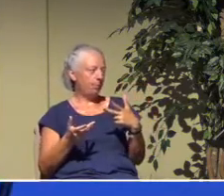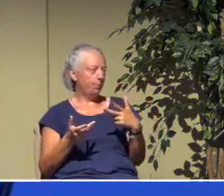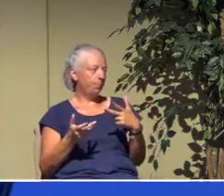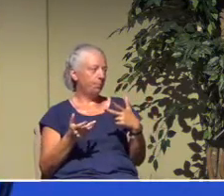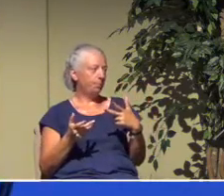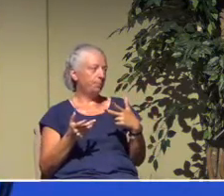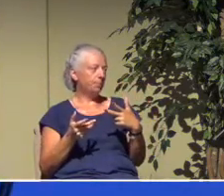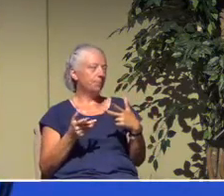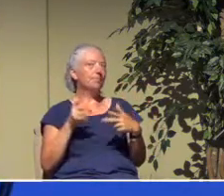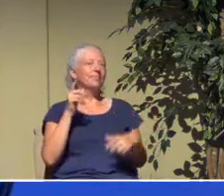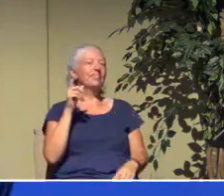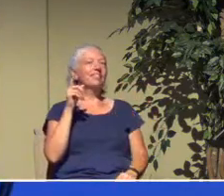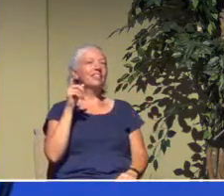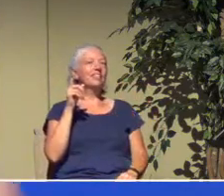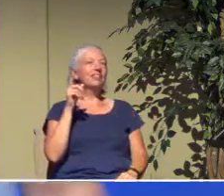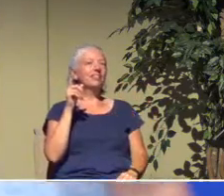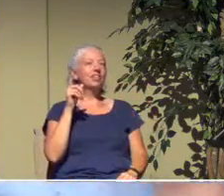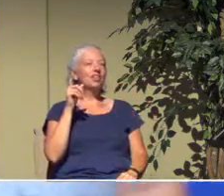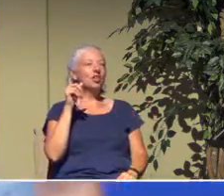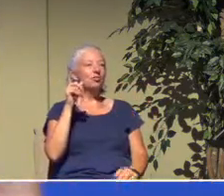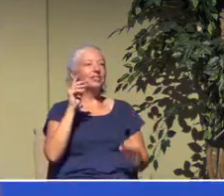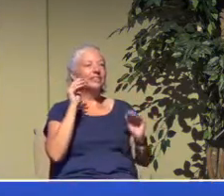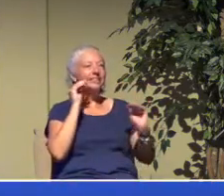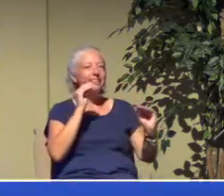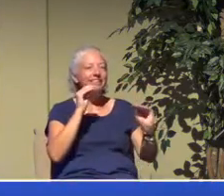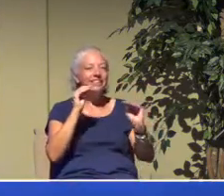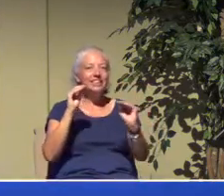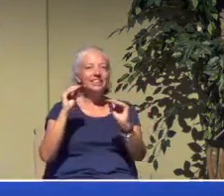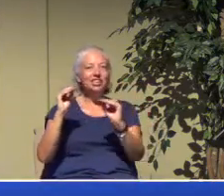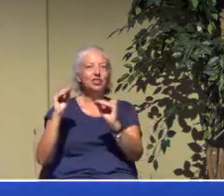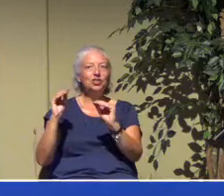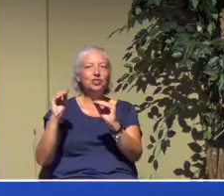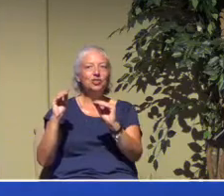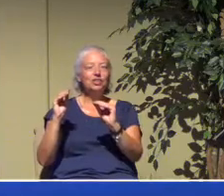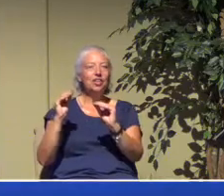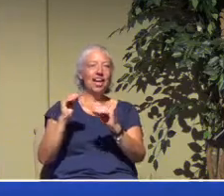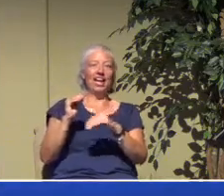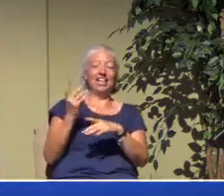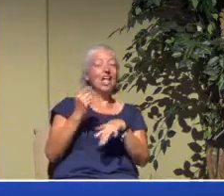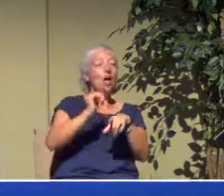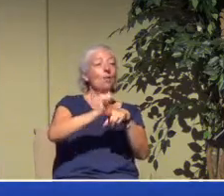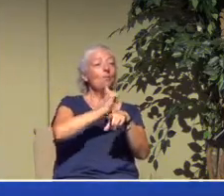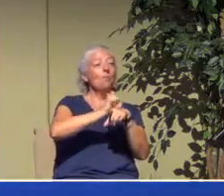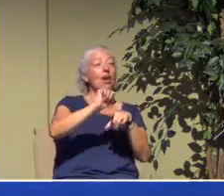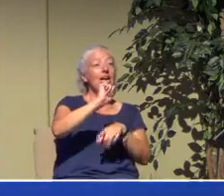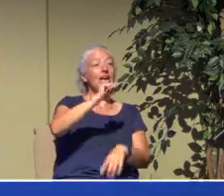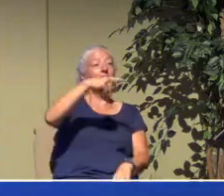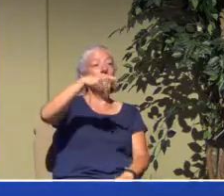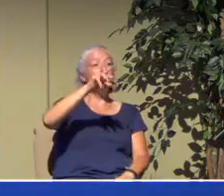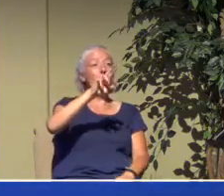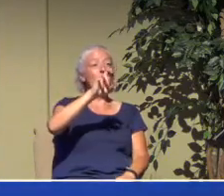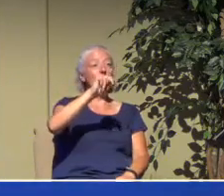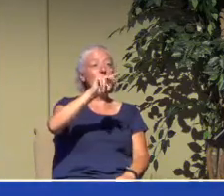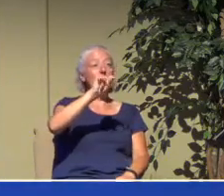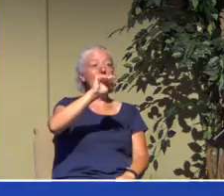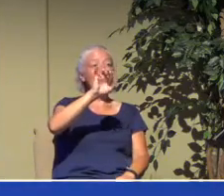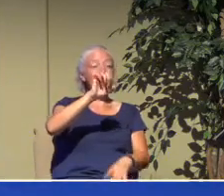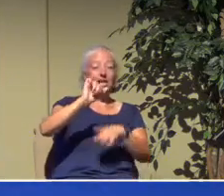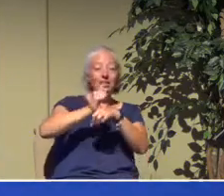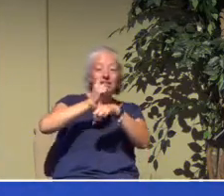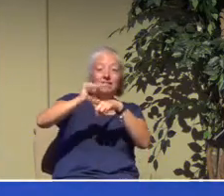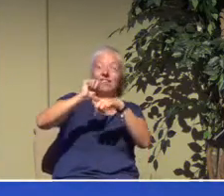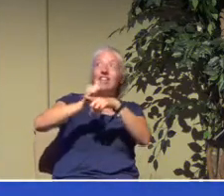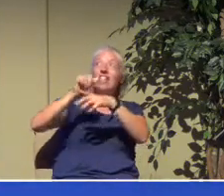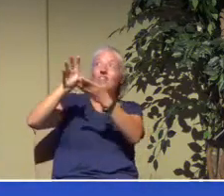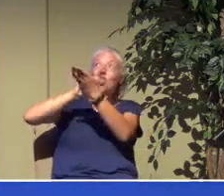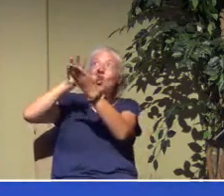teach you personally. He's going to teach you. You will be an apprentice. I love that word. You will be an apprentice to Jesus, and Jesus